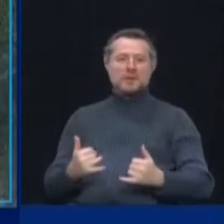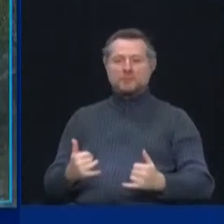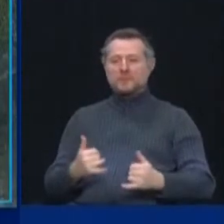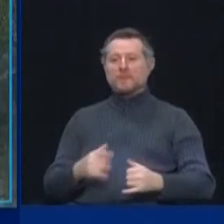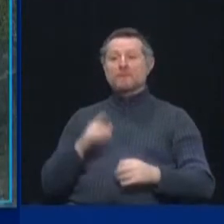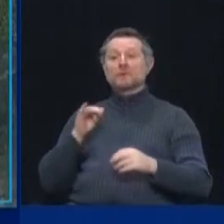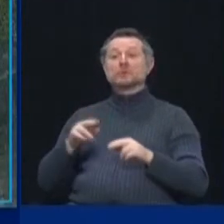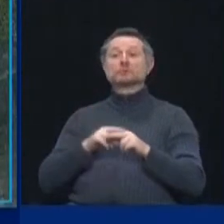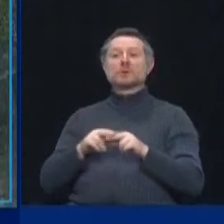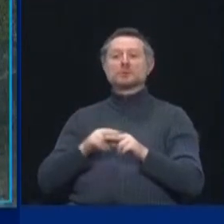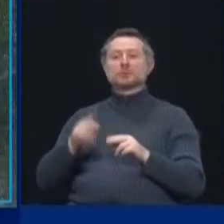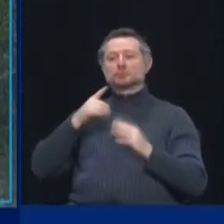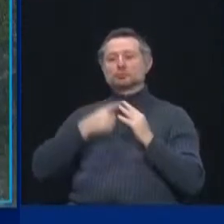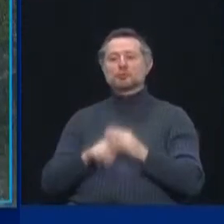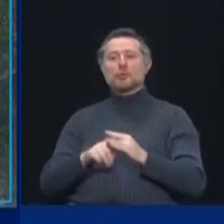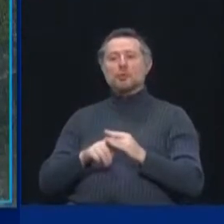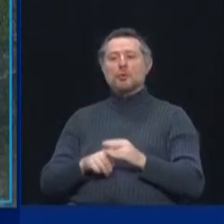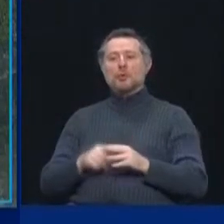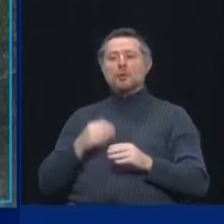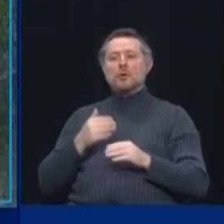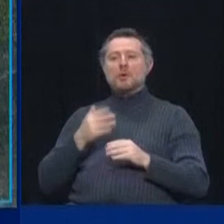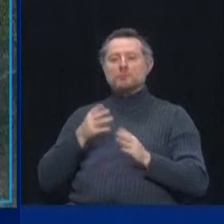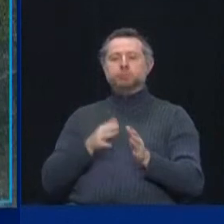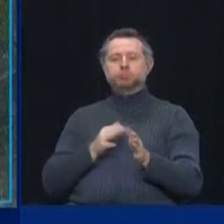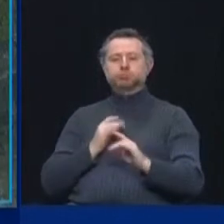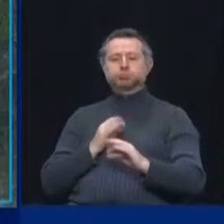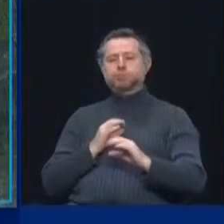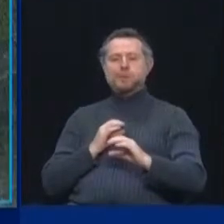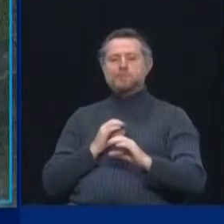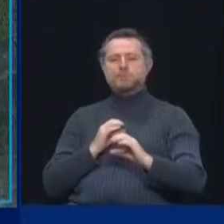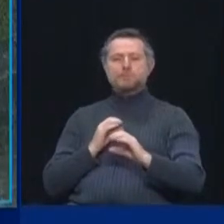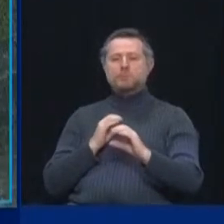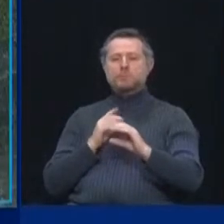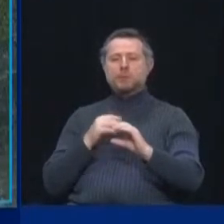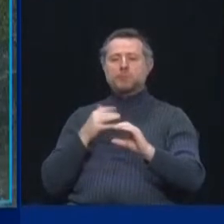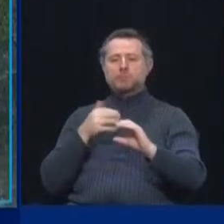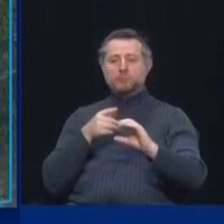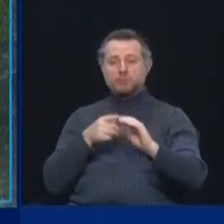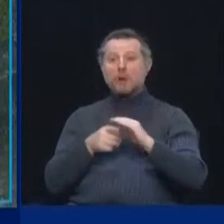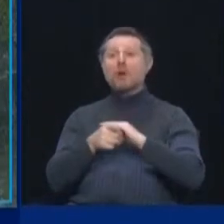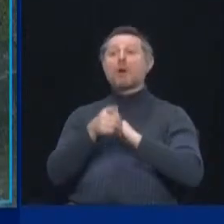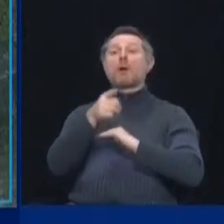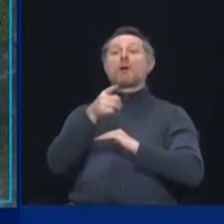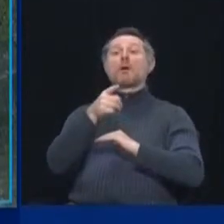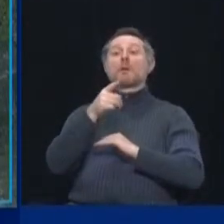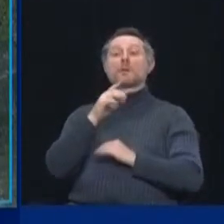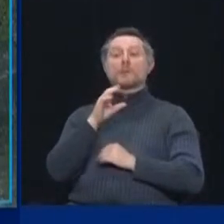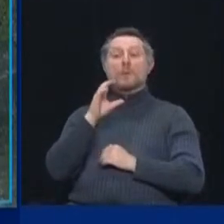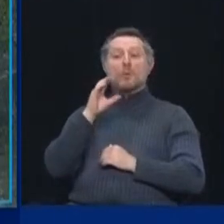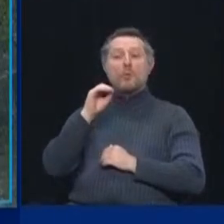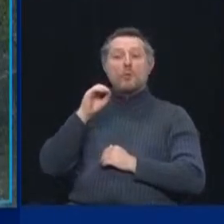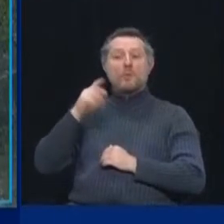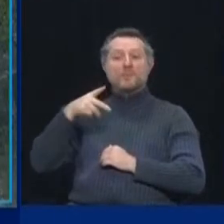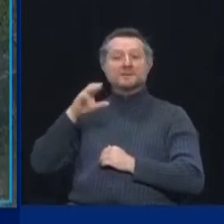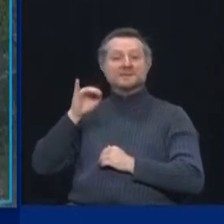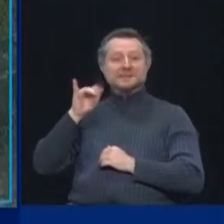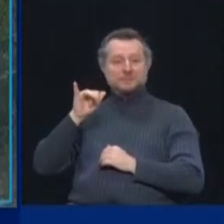on the move, and look what it's going to do. Co-op City Station. Right now, the commute to